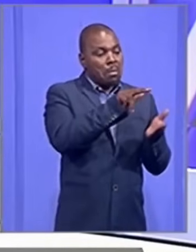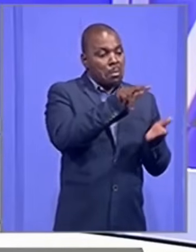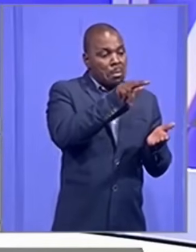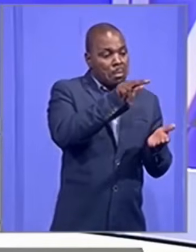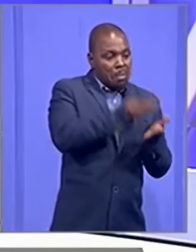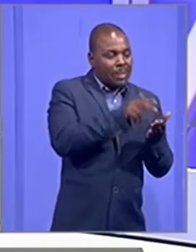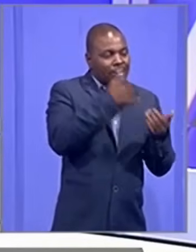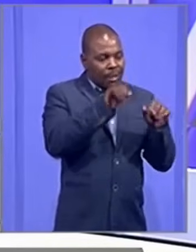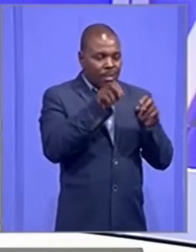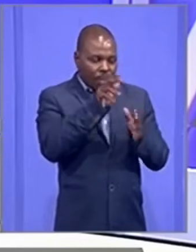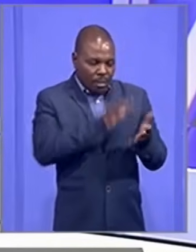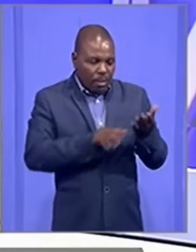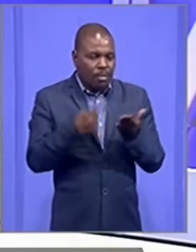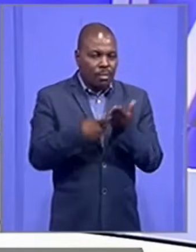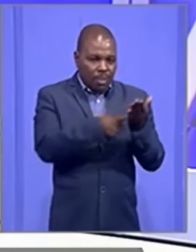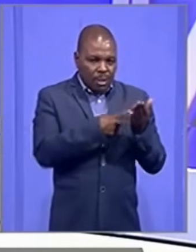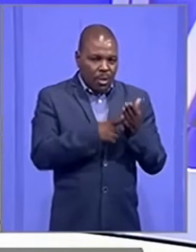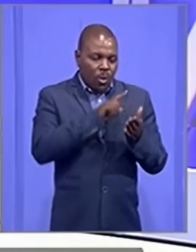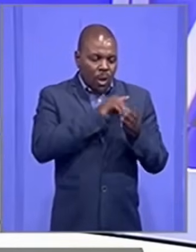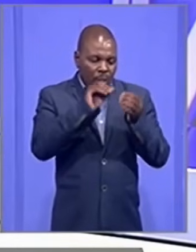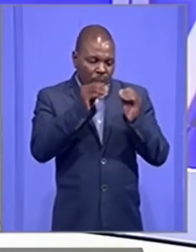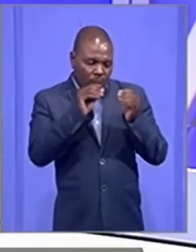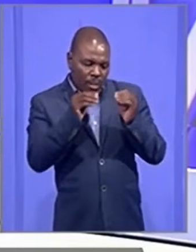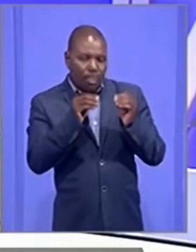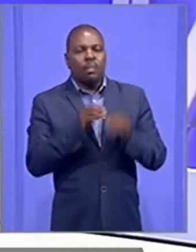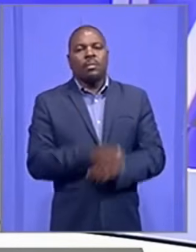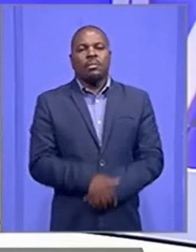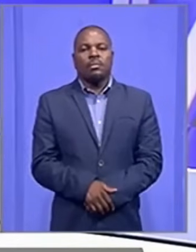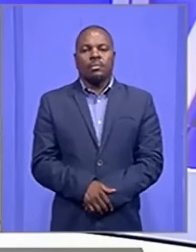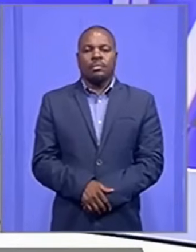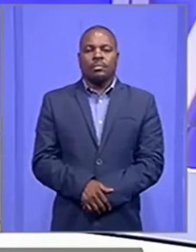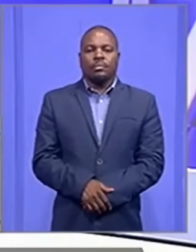o sa sekwasekwa go leka go phošolola seemo.